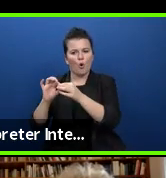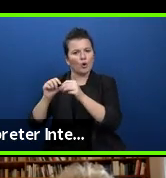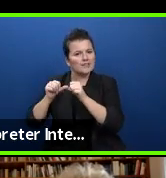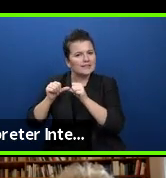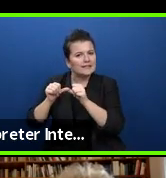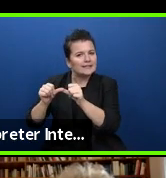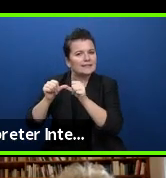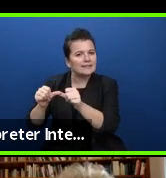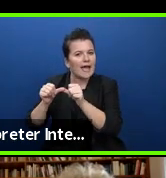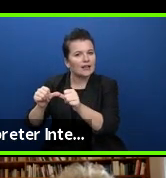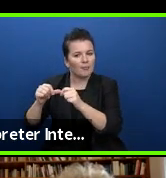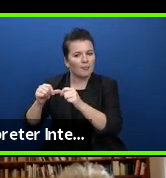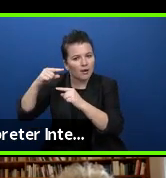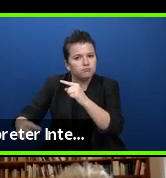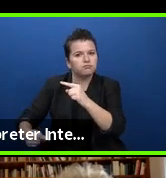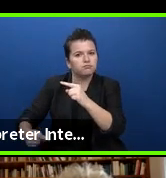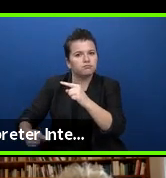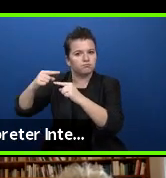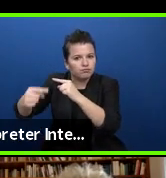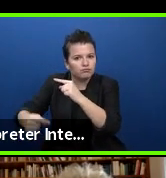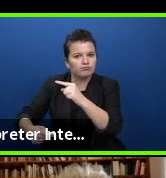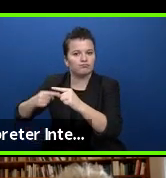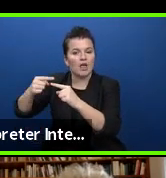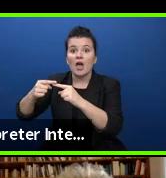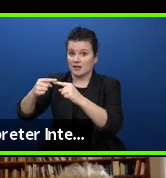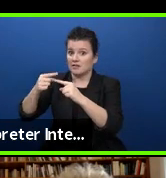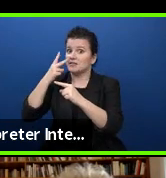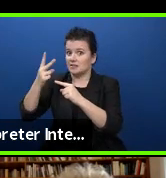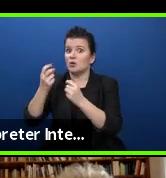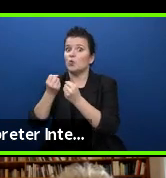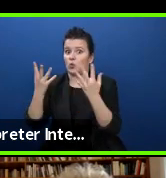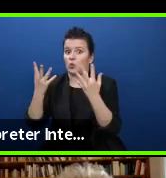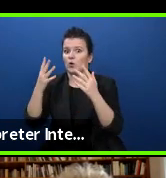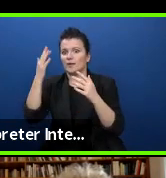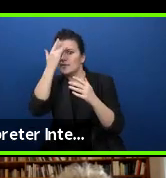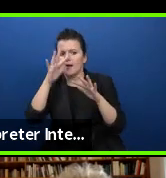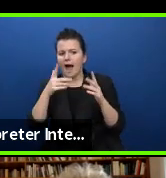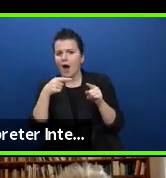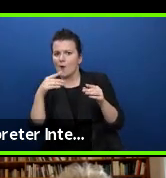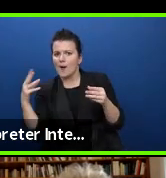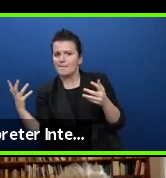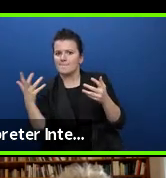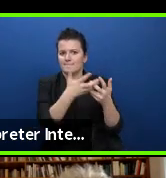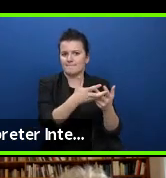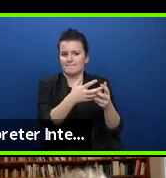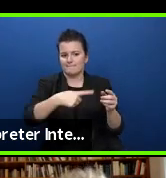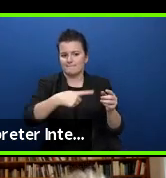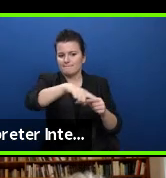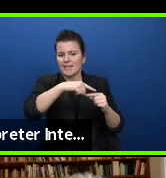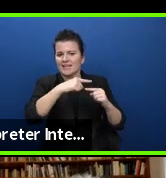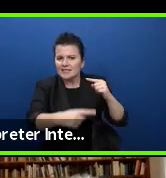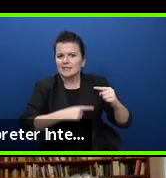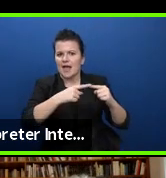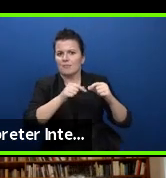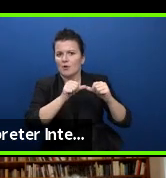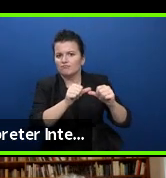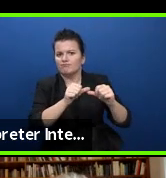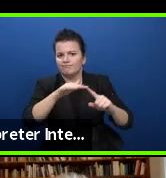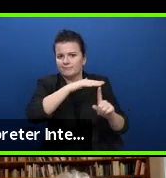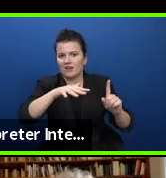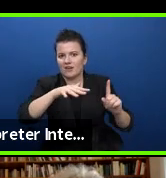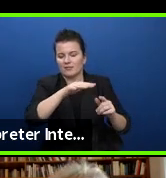think in many places, funders also showed a great flexibility. They allowed their beneficiaries